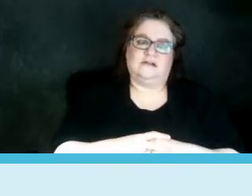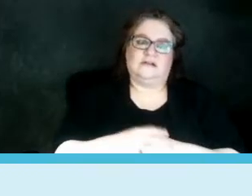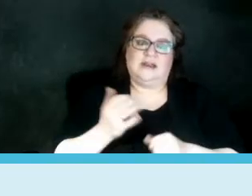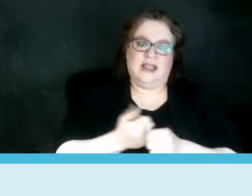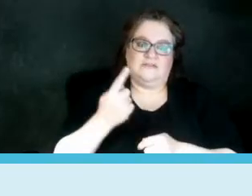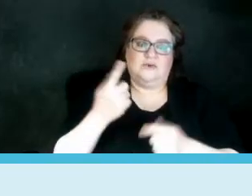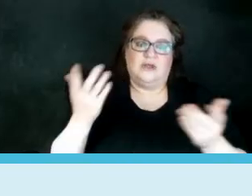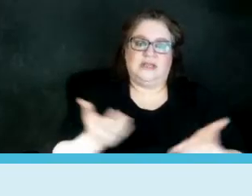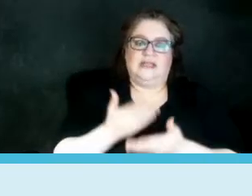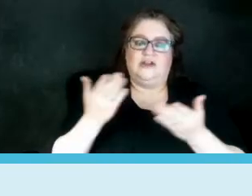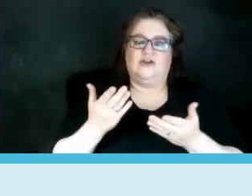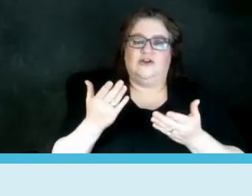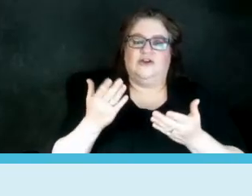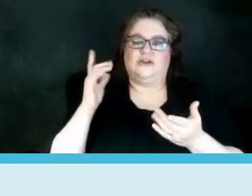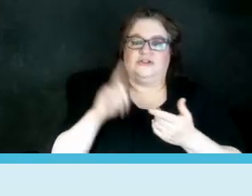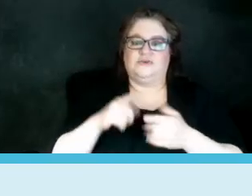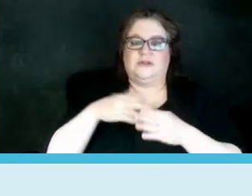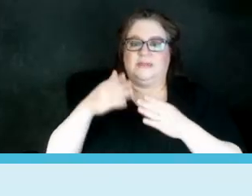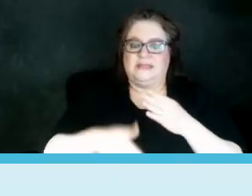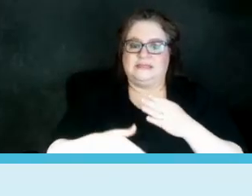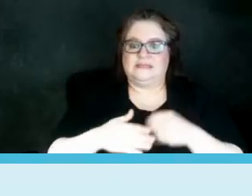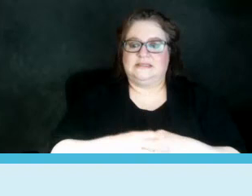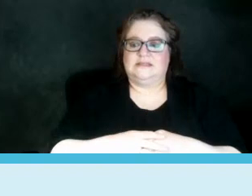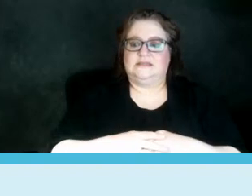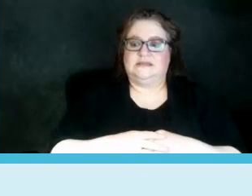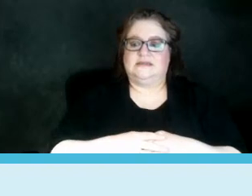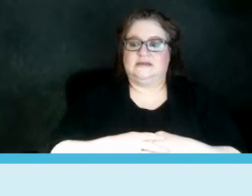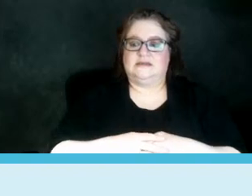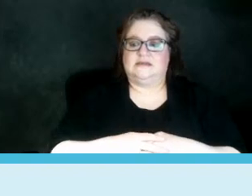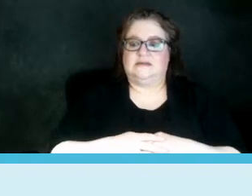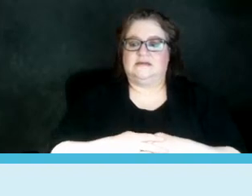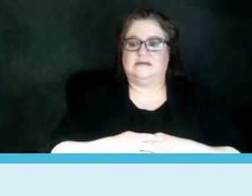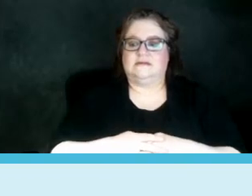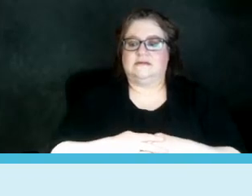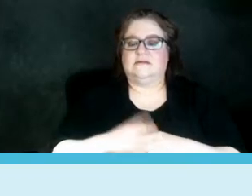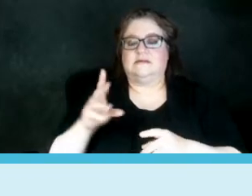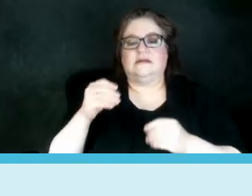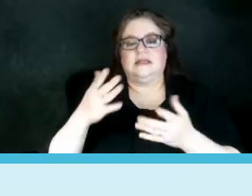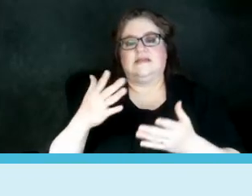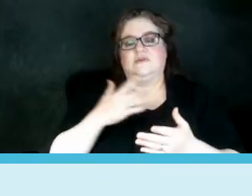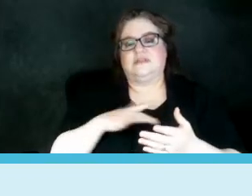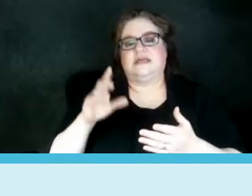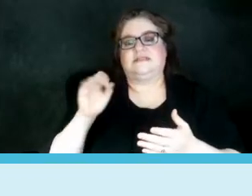everyone here to complete, just to give us a sense of